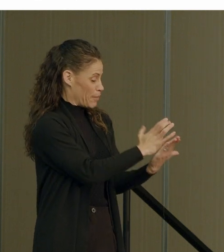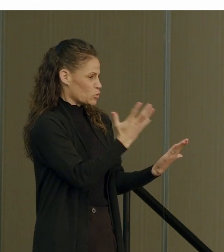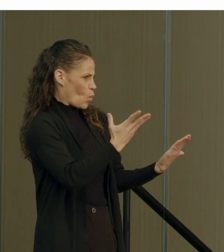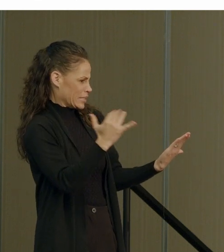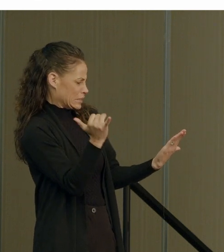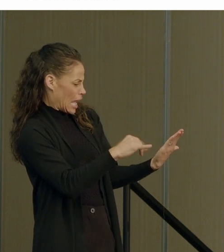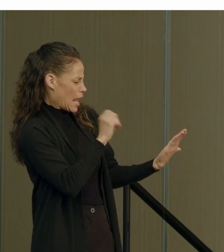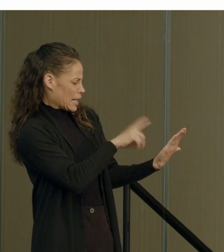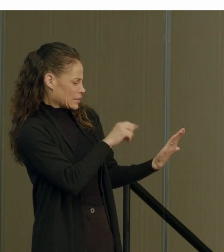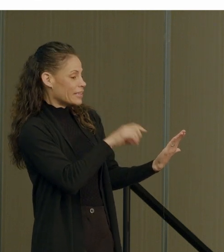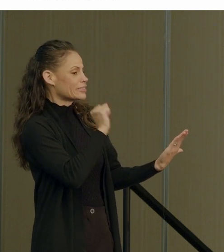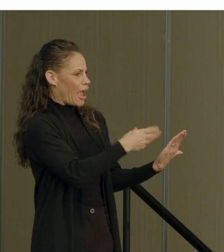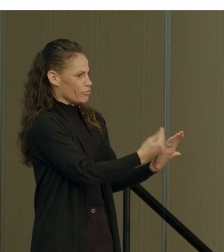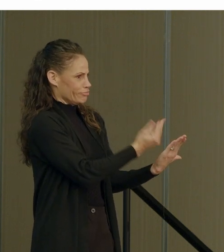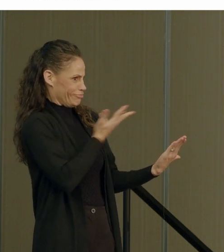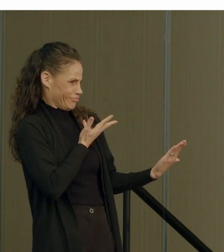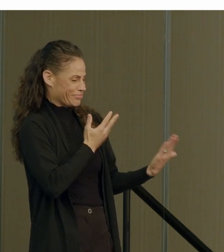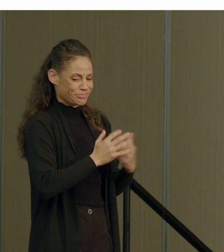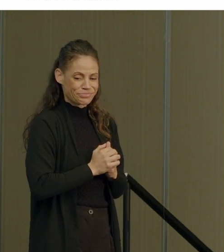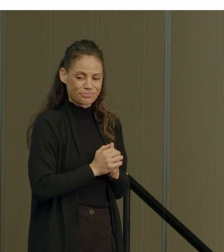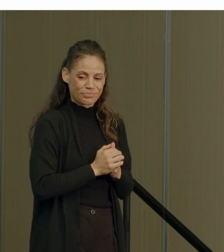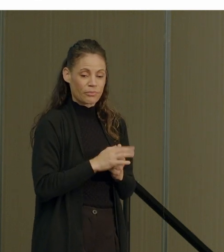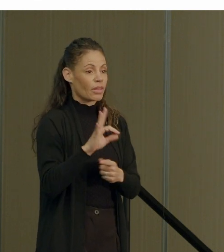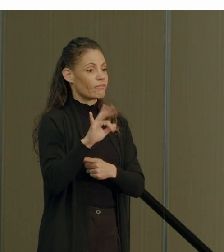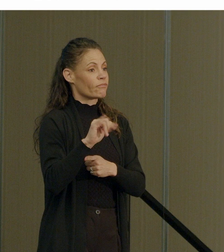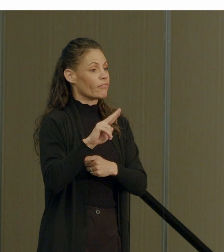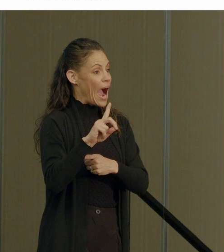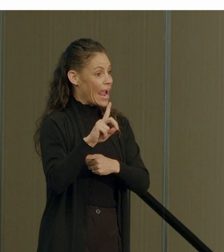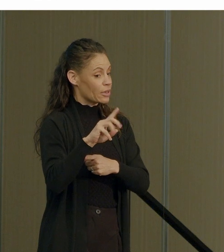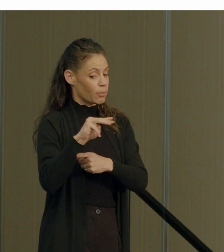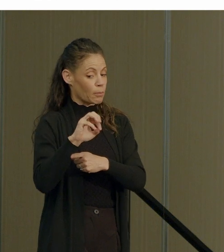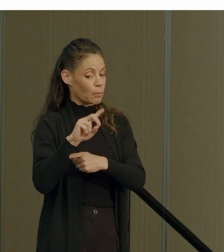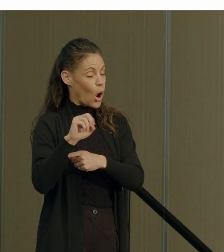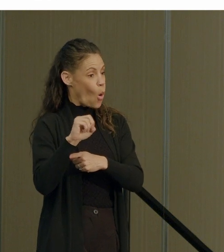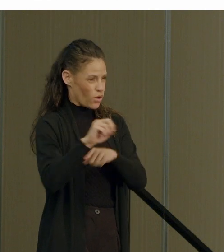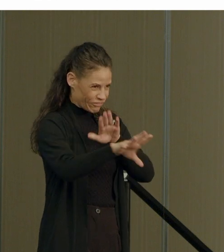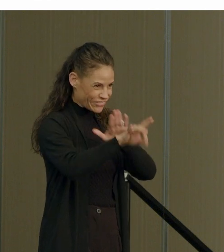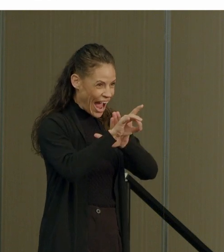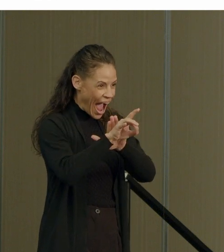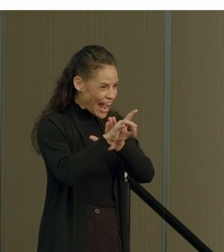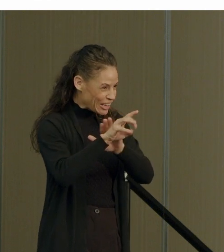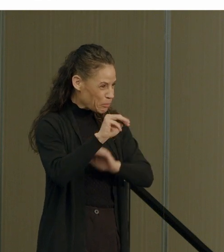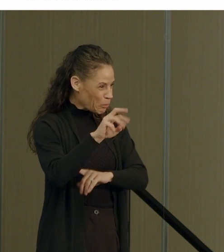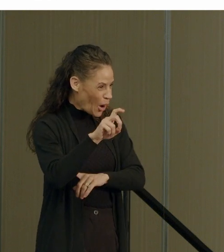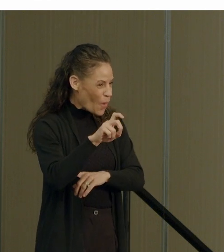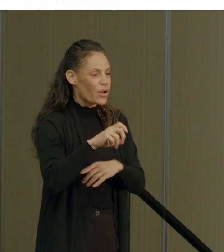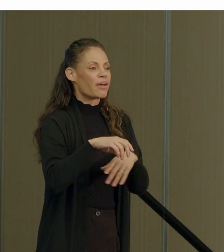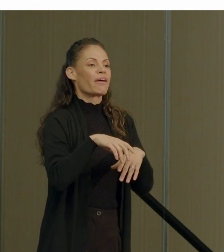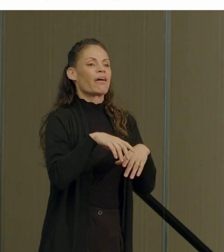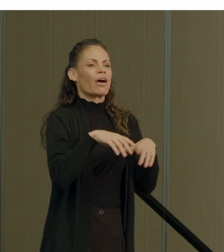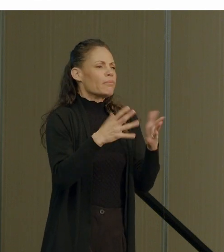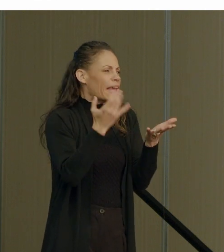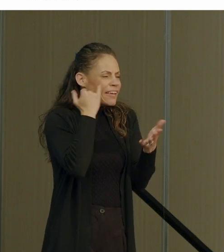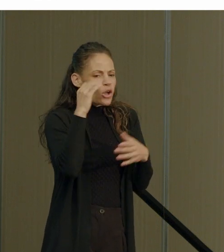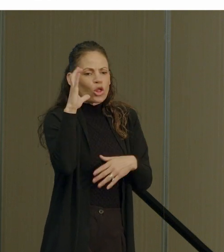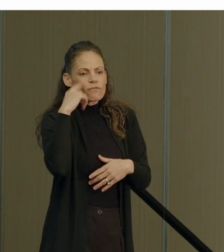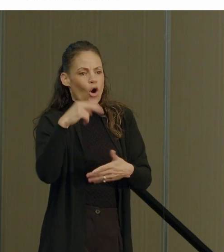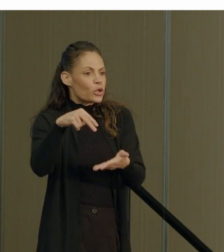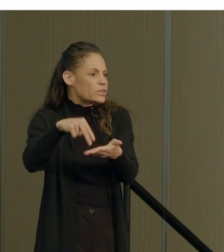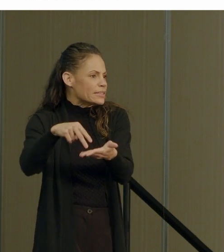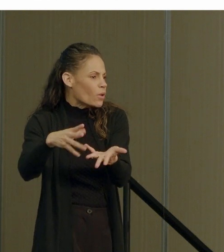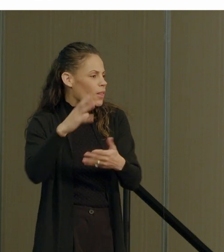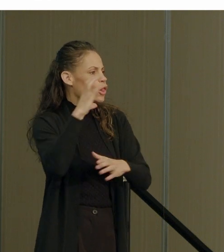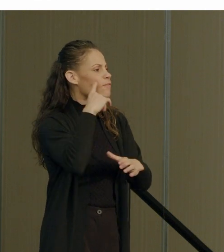Find mode in Lookout. This is great. You can actually pick something you're looking for, like utensils or a